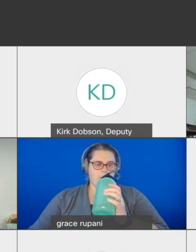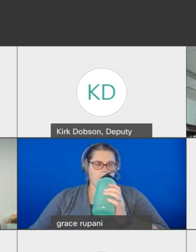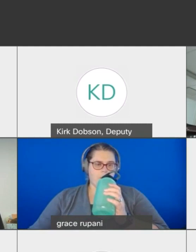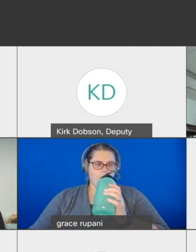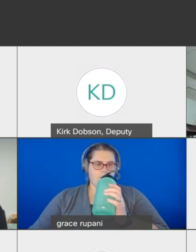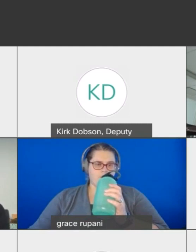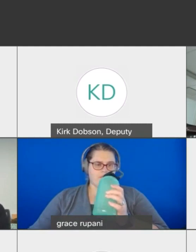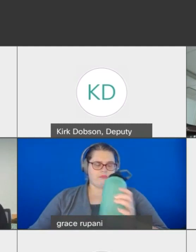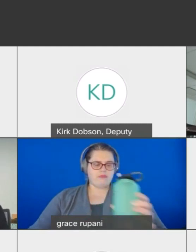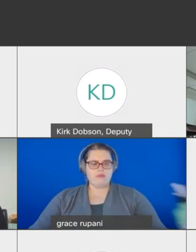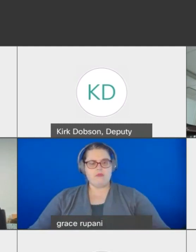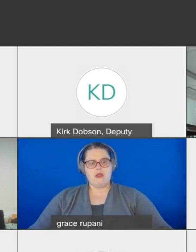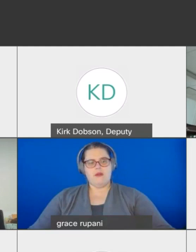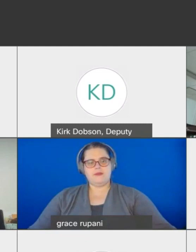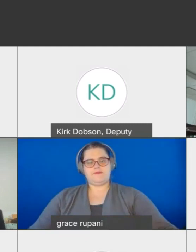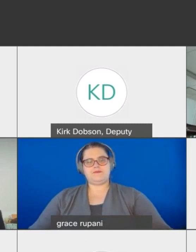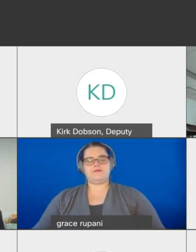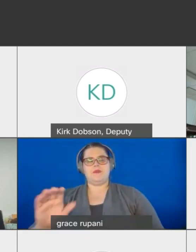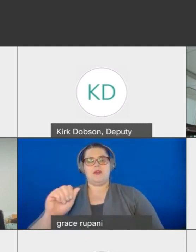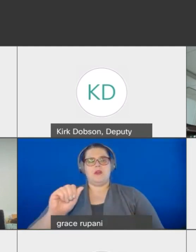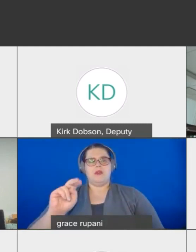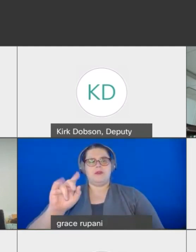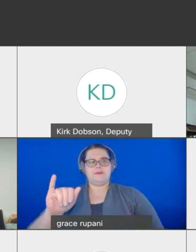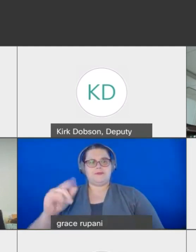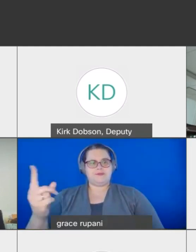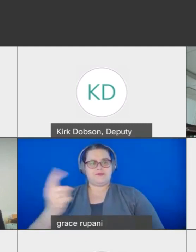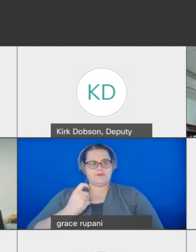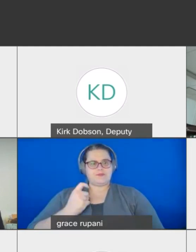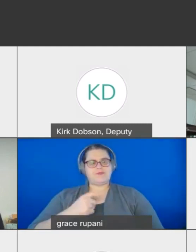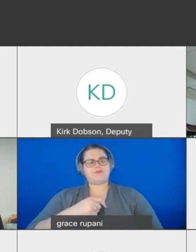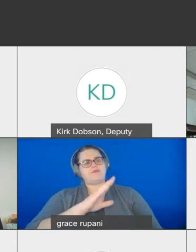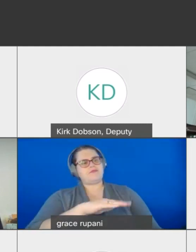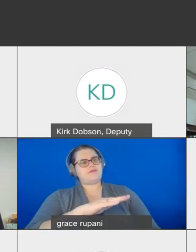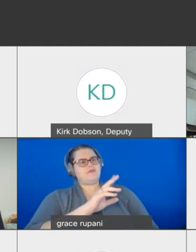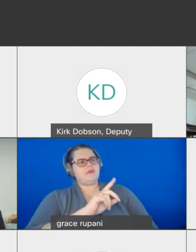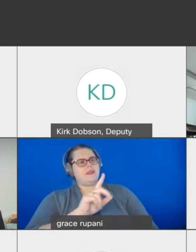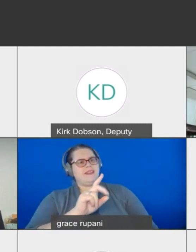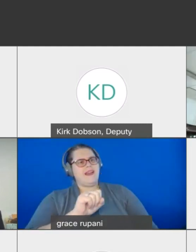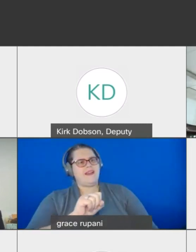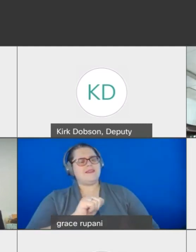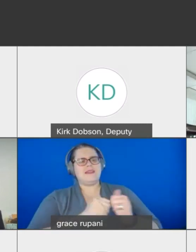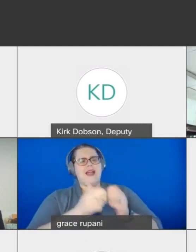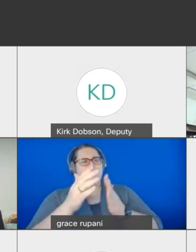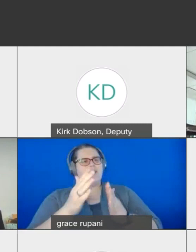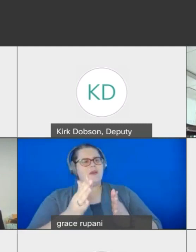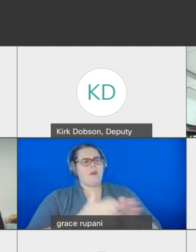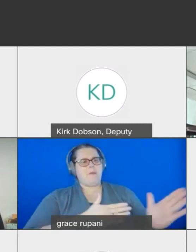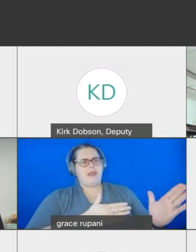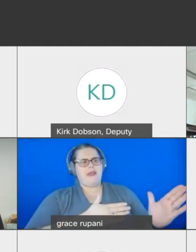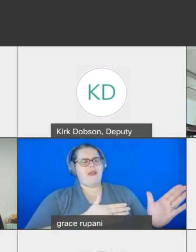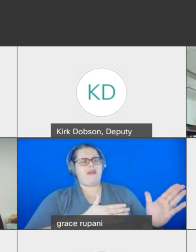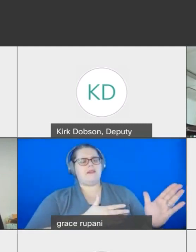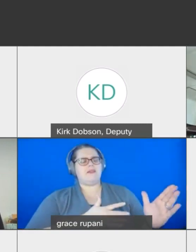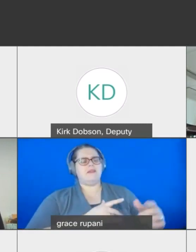So there's a question, how is DDS planning to solve the problem where a